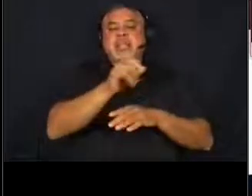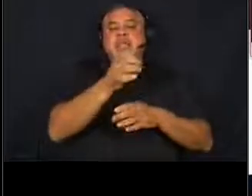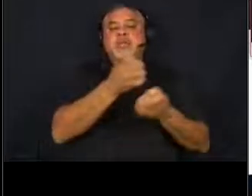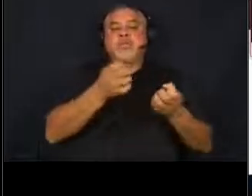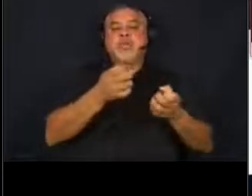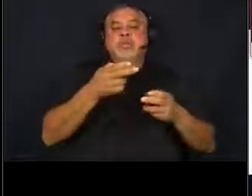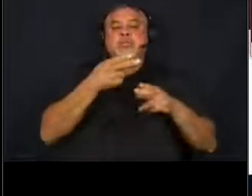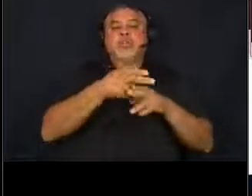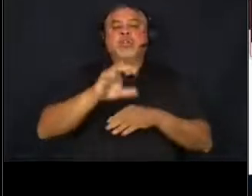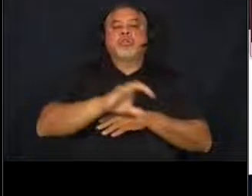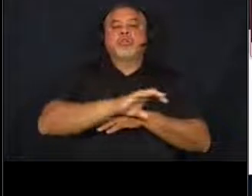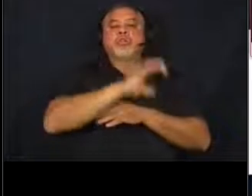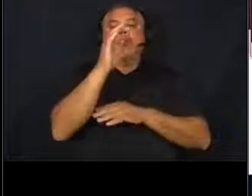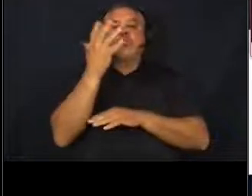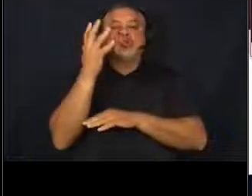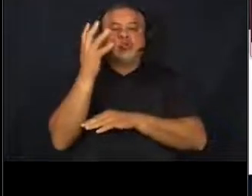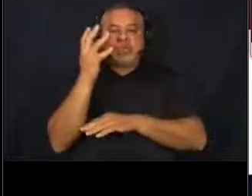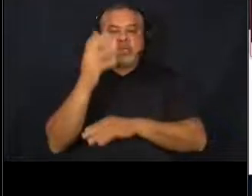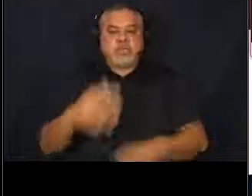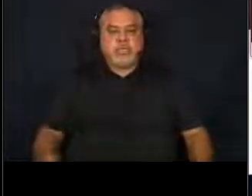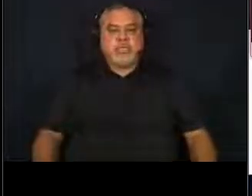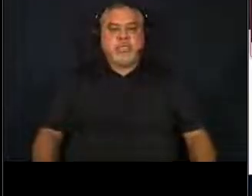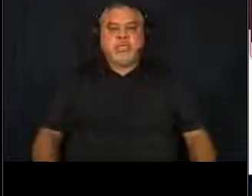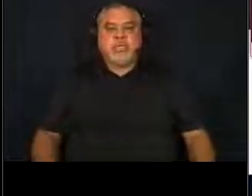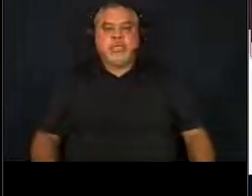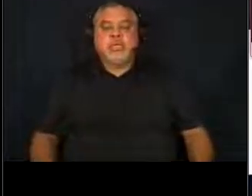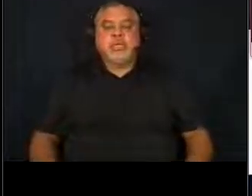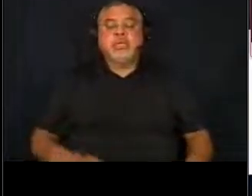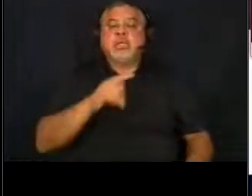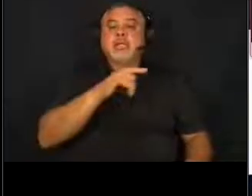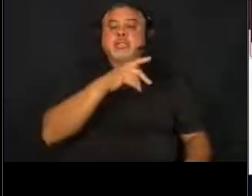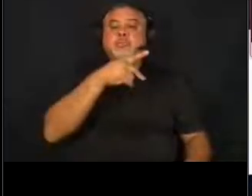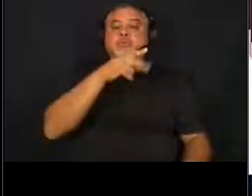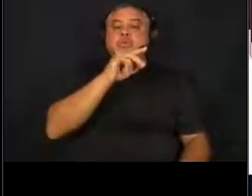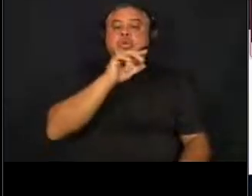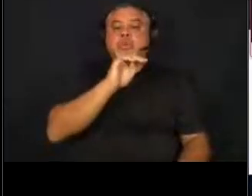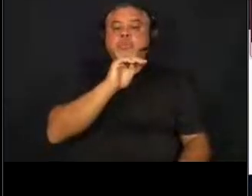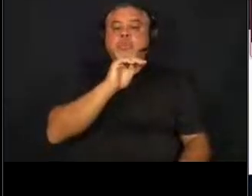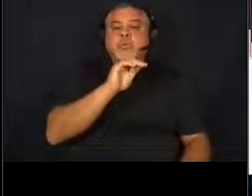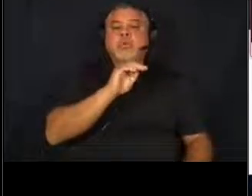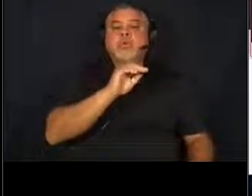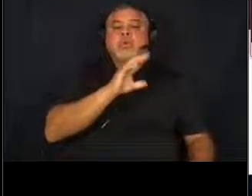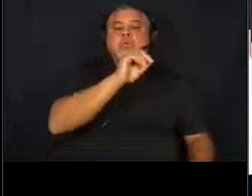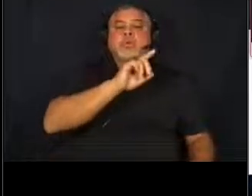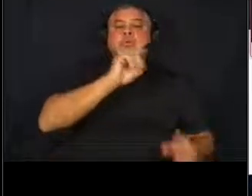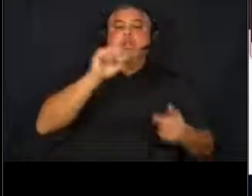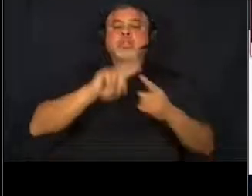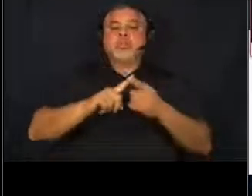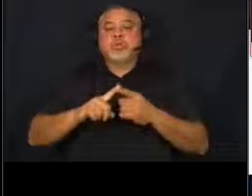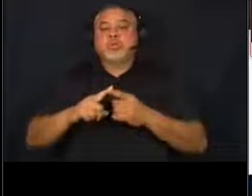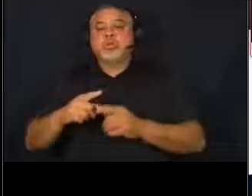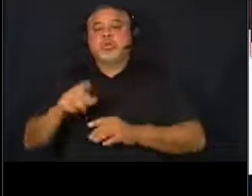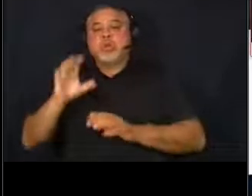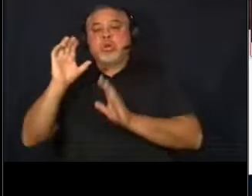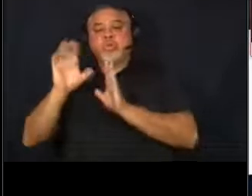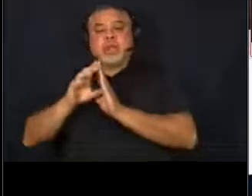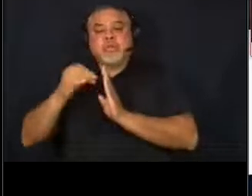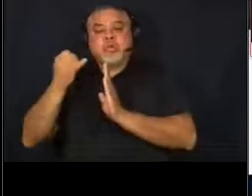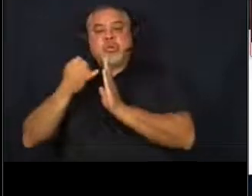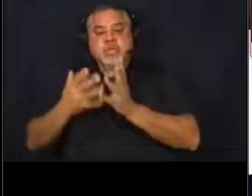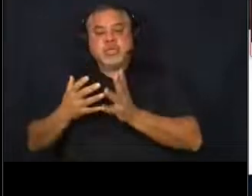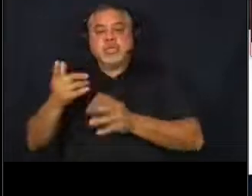a Christmas tree. And there was a petroleum company that went to a graphic artist and said, would you create a cover of